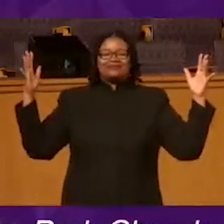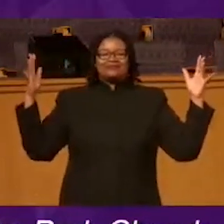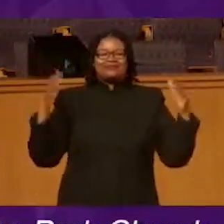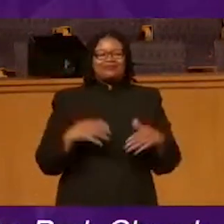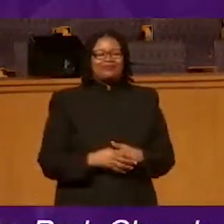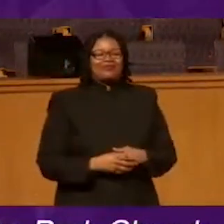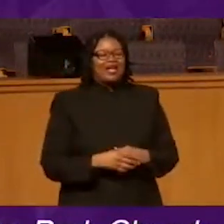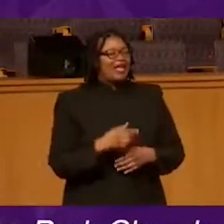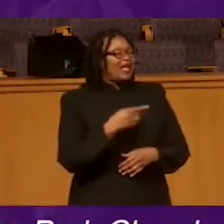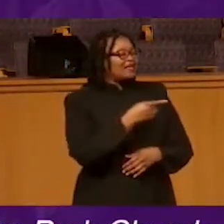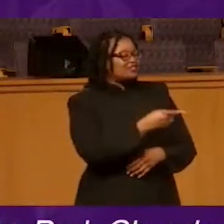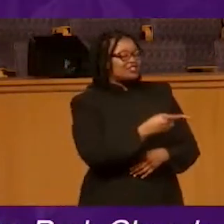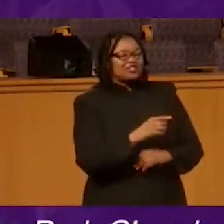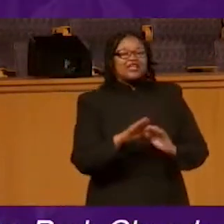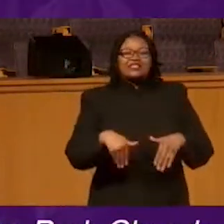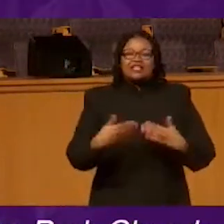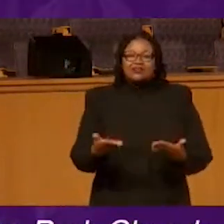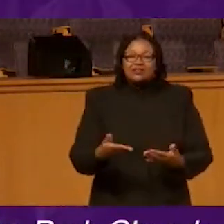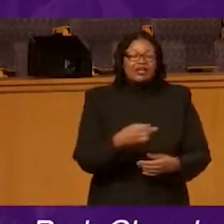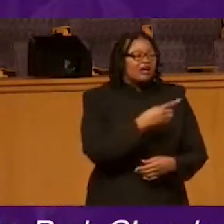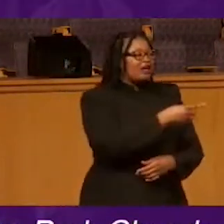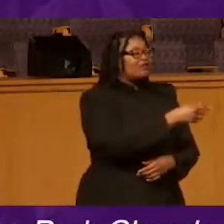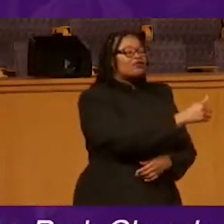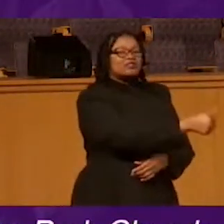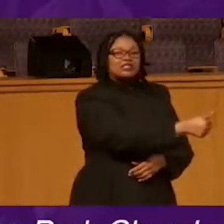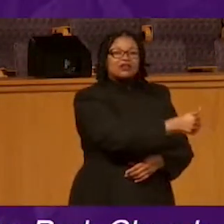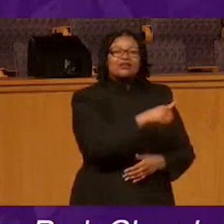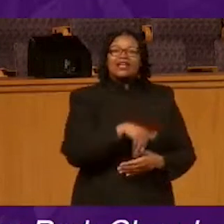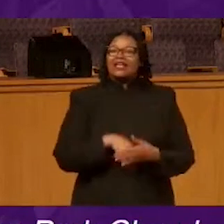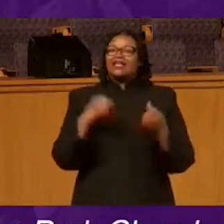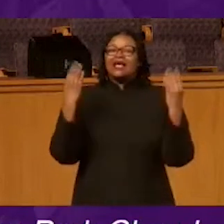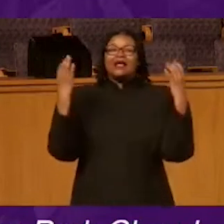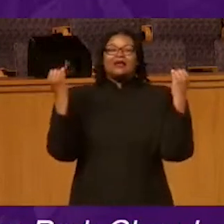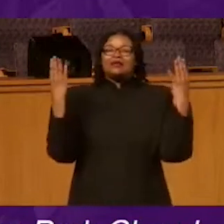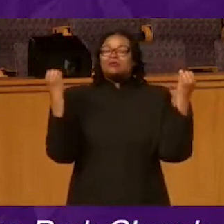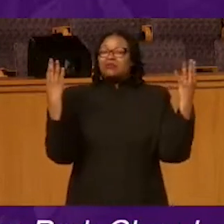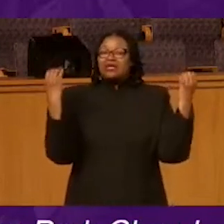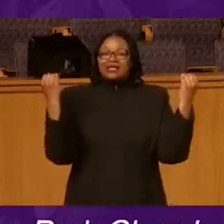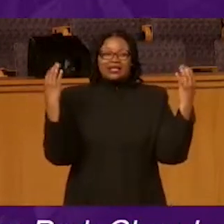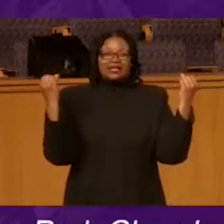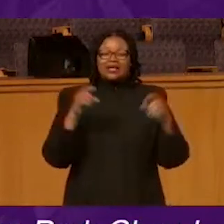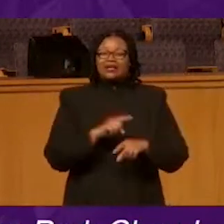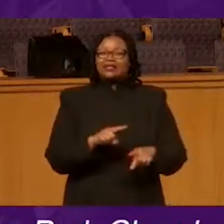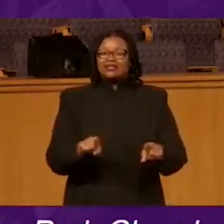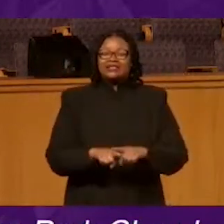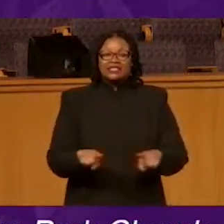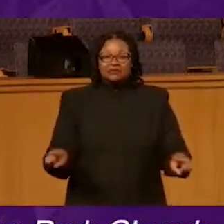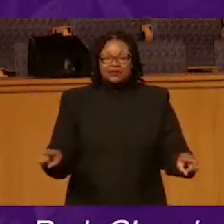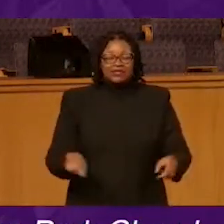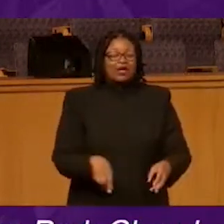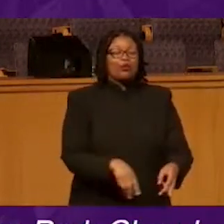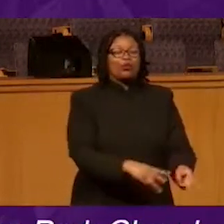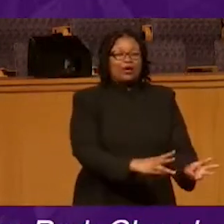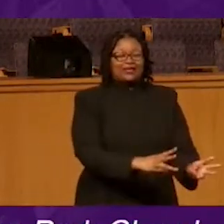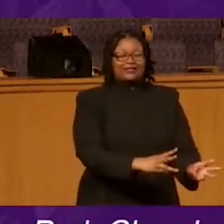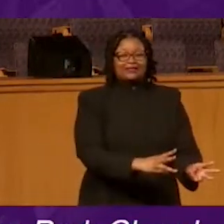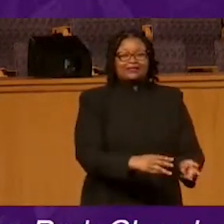And she has given of herself in so many different